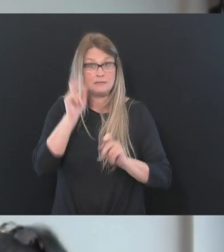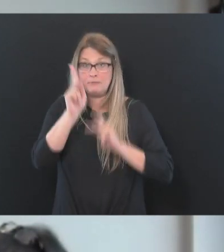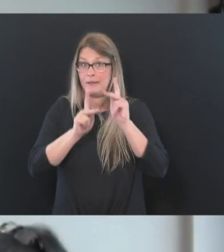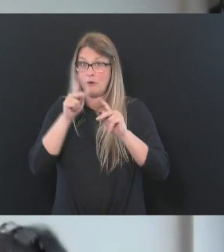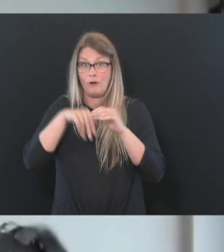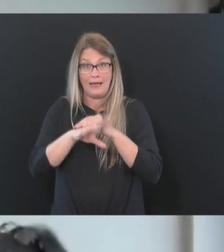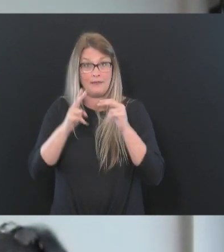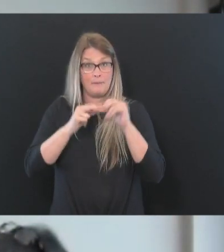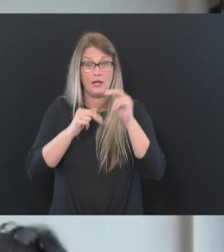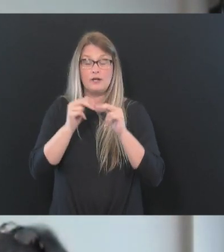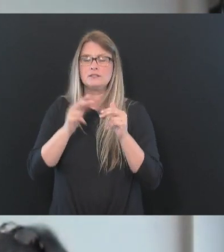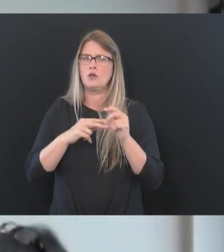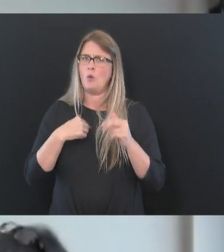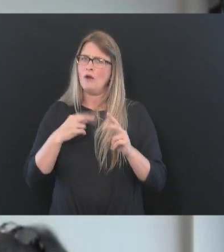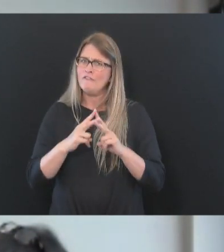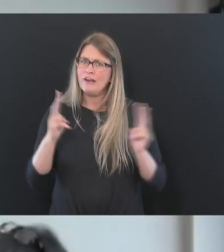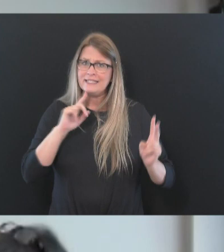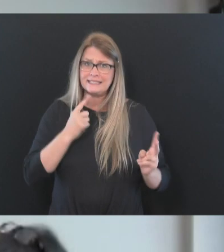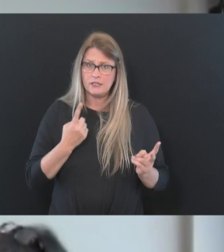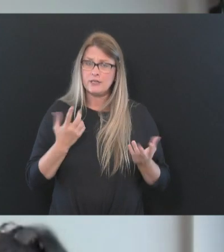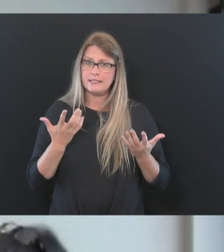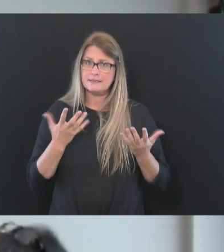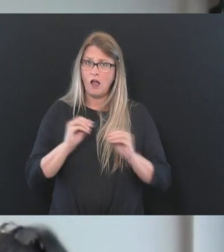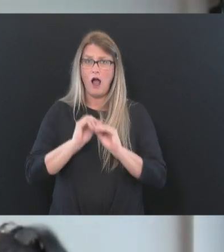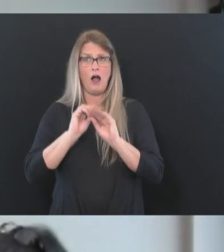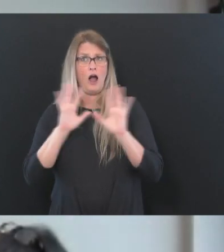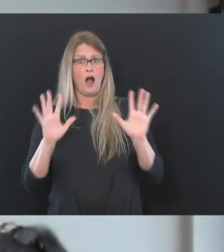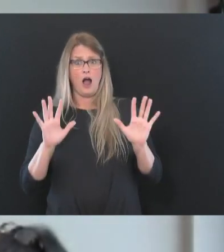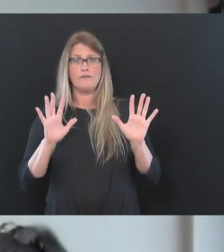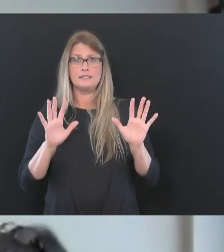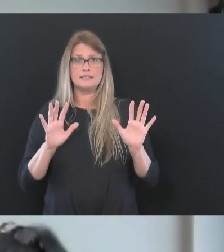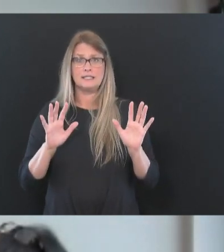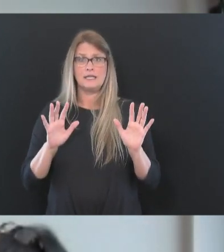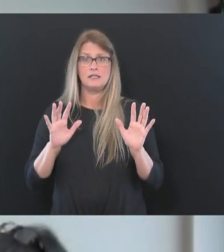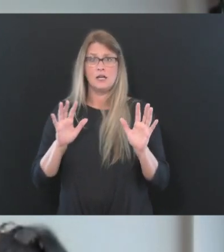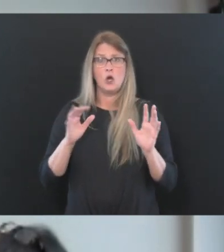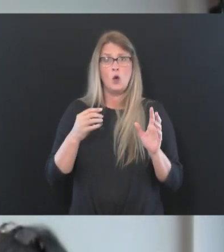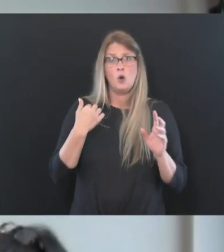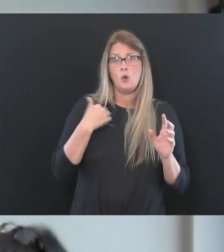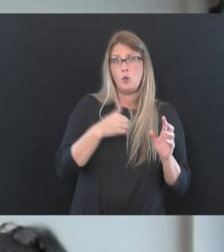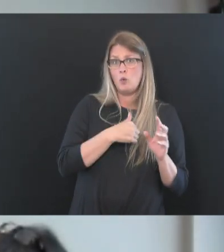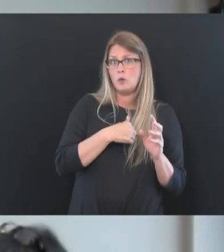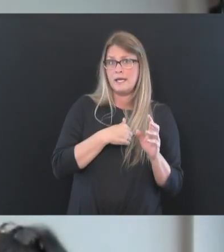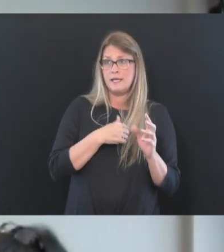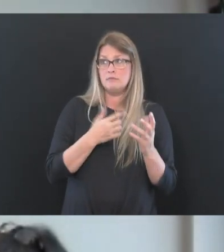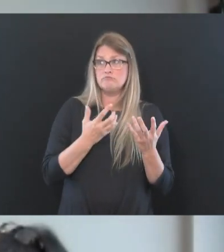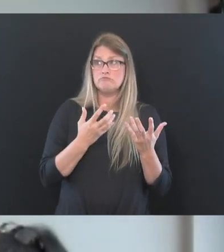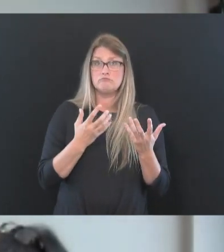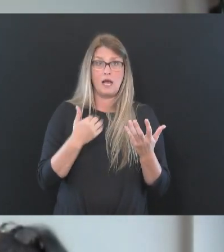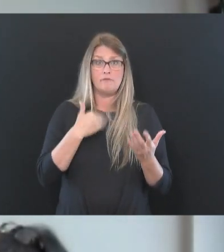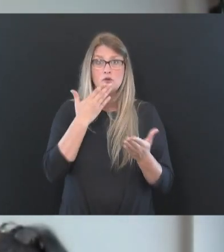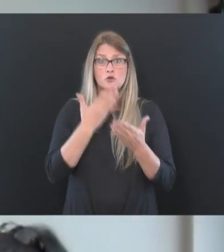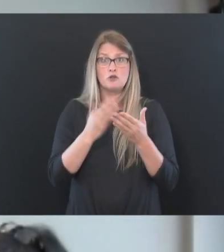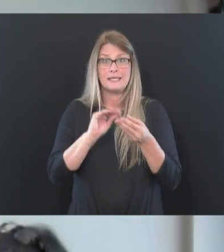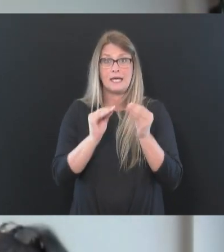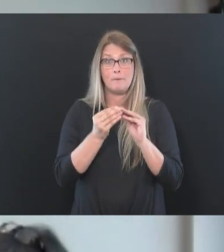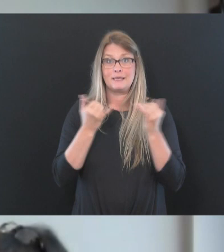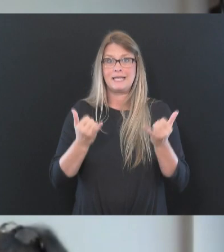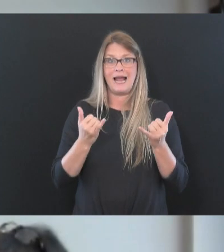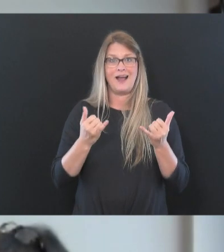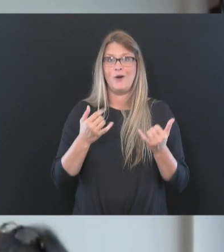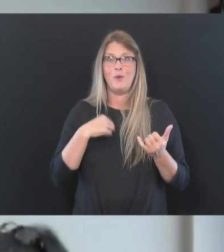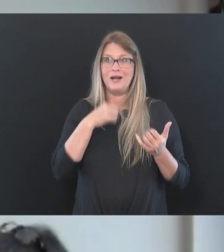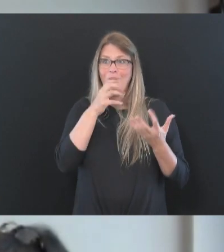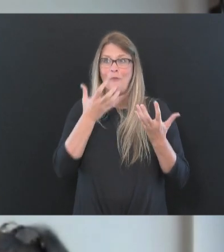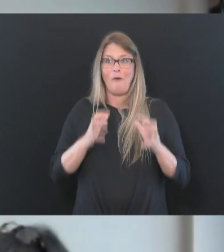So we're very serious about this. Obviously, we're not going to be successful at this if we allow folks who might